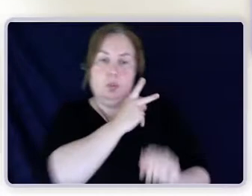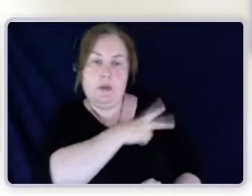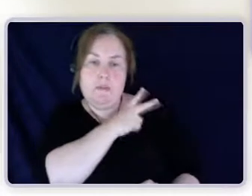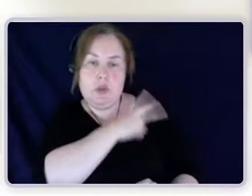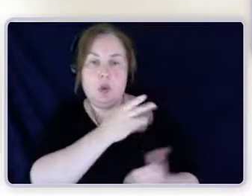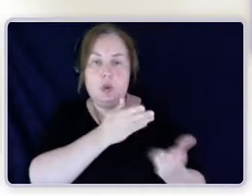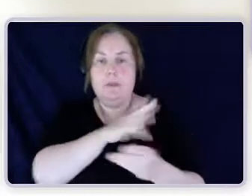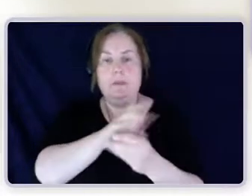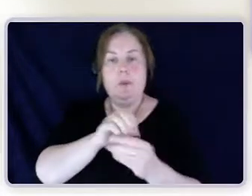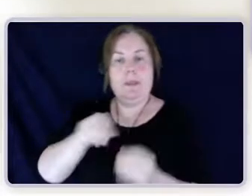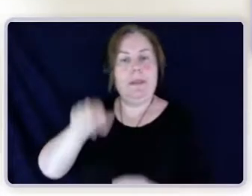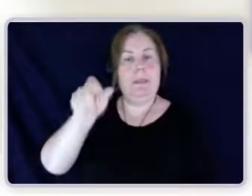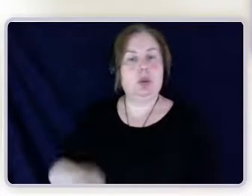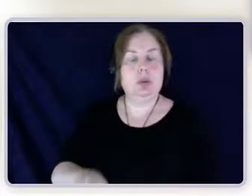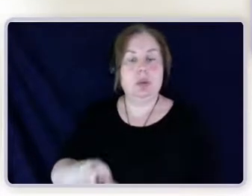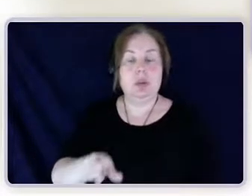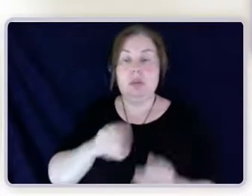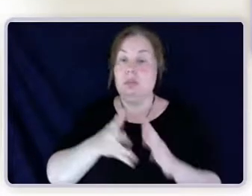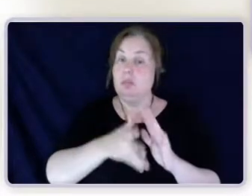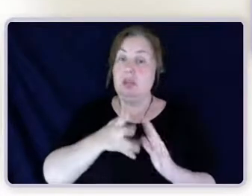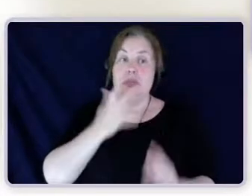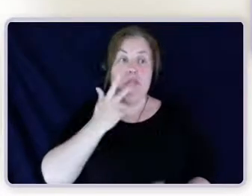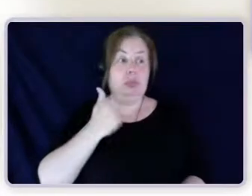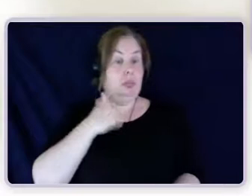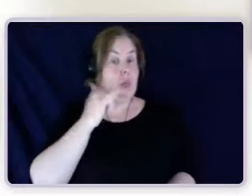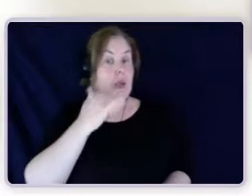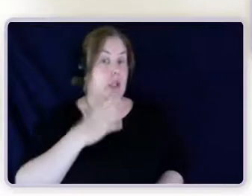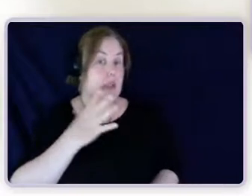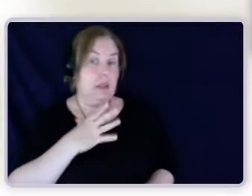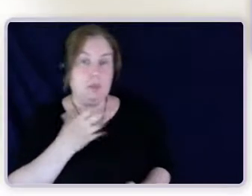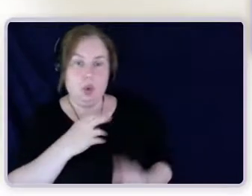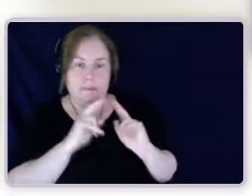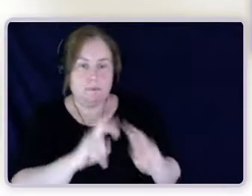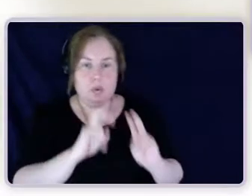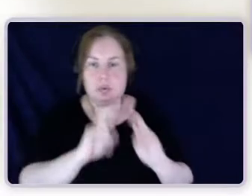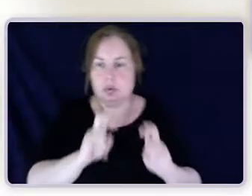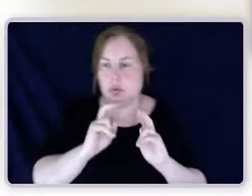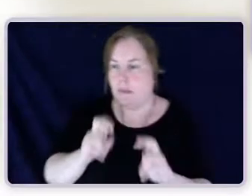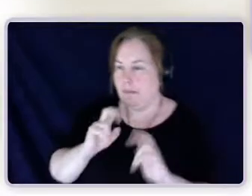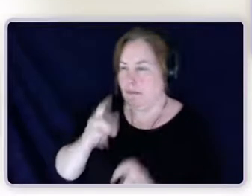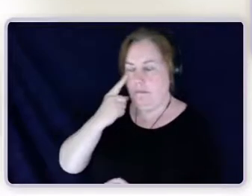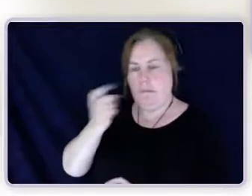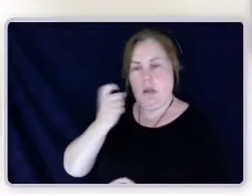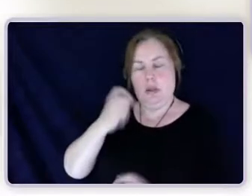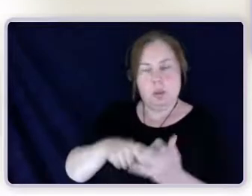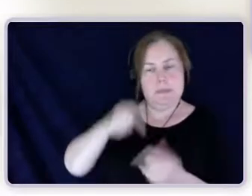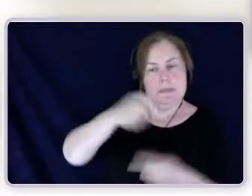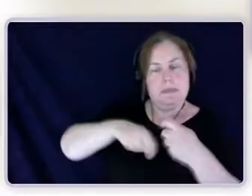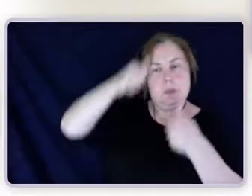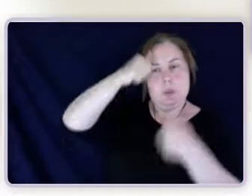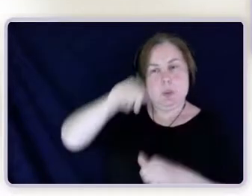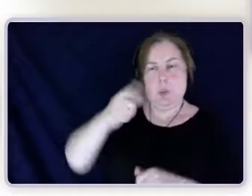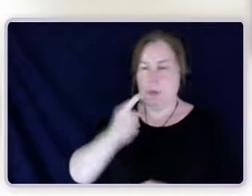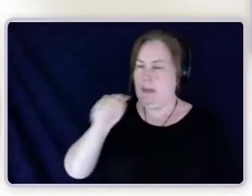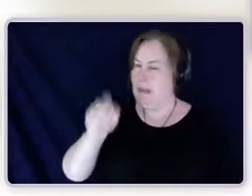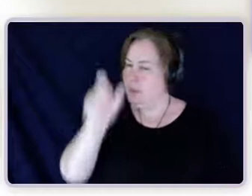them. And if it means I need to go and do a lot of investigative work to really get to know the person and look into their